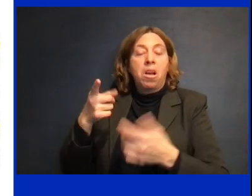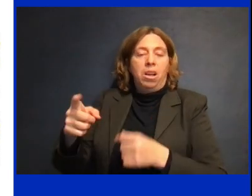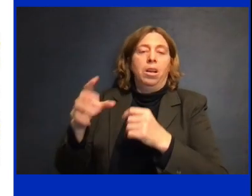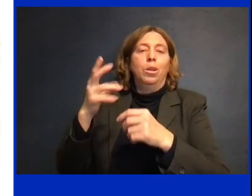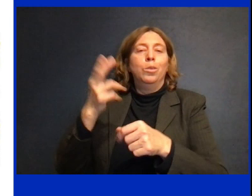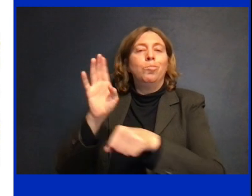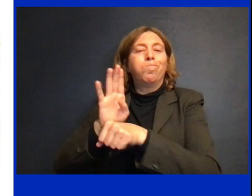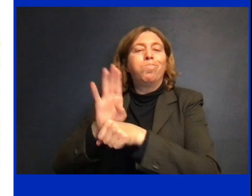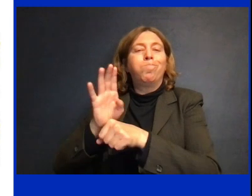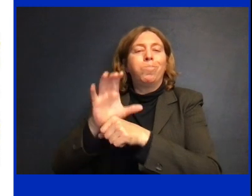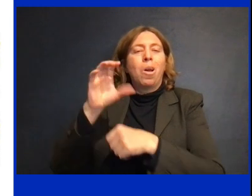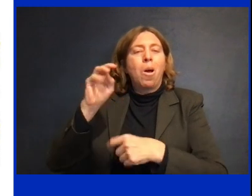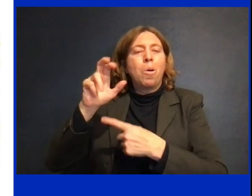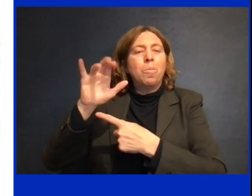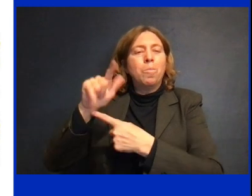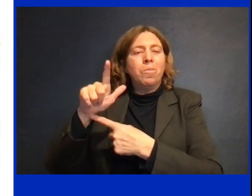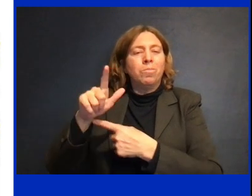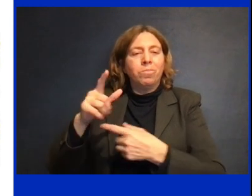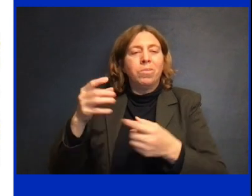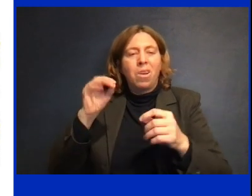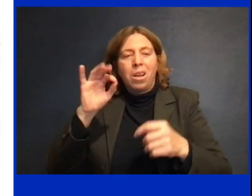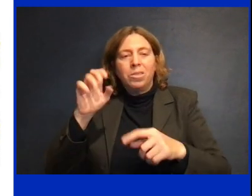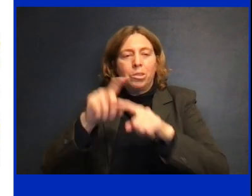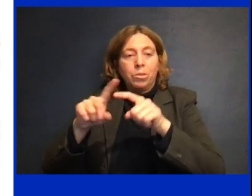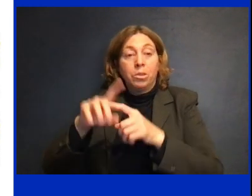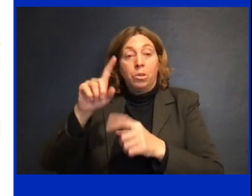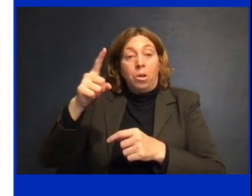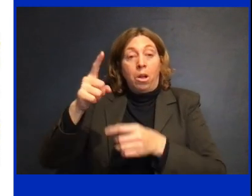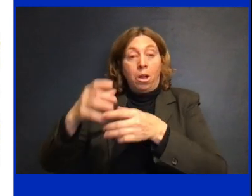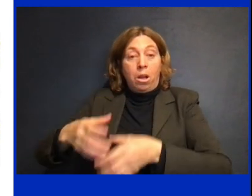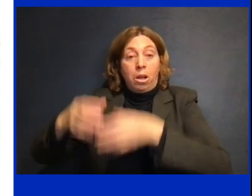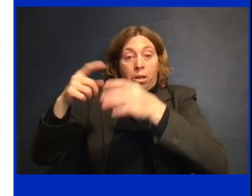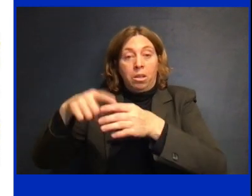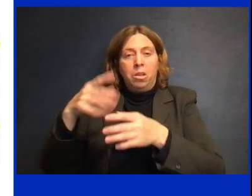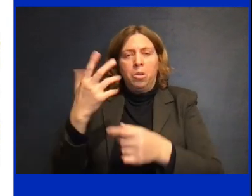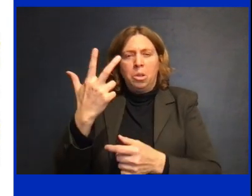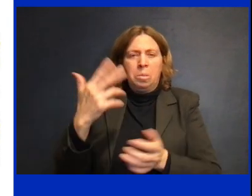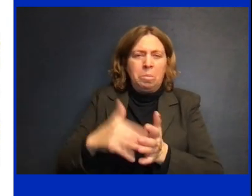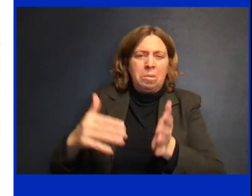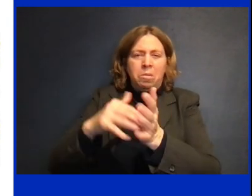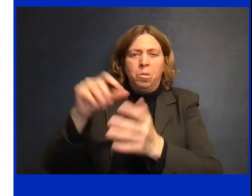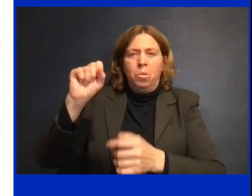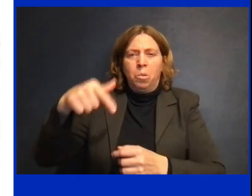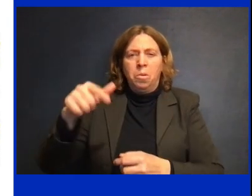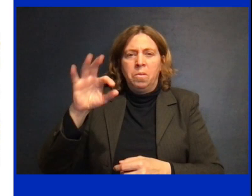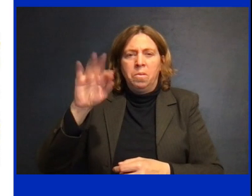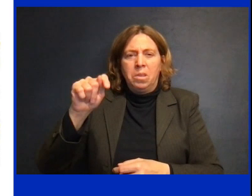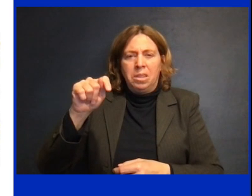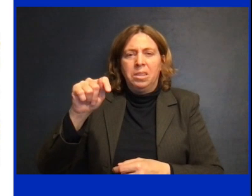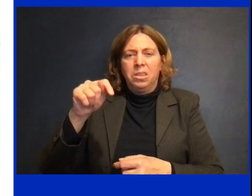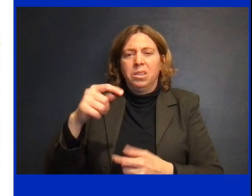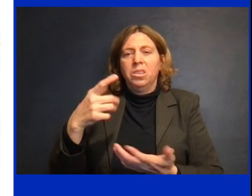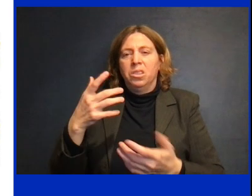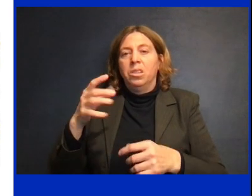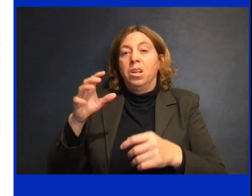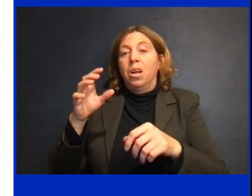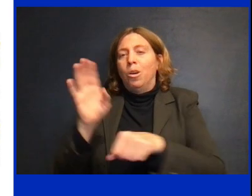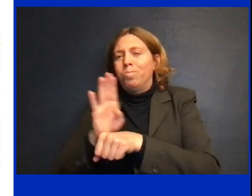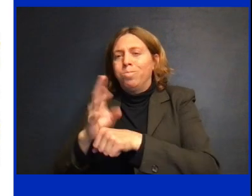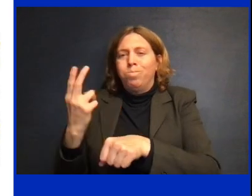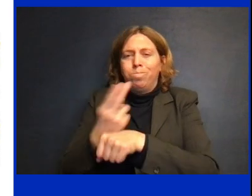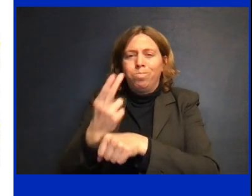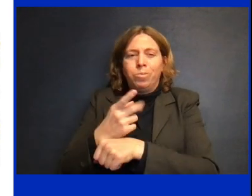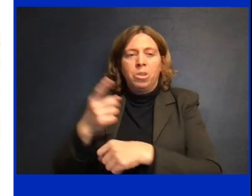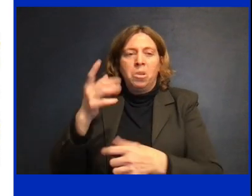would contain up to approximately 3 million gross square feet of commercial space with an approximate height of 1,200 feet above